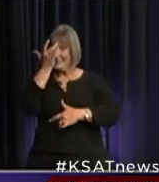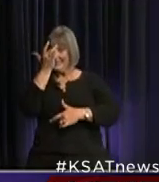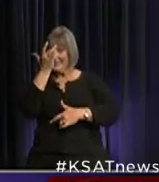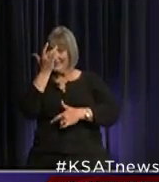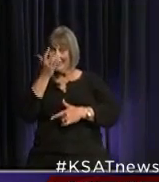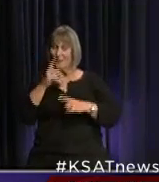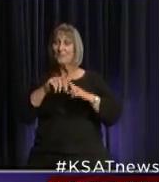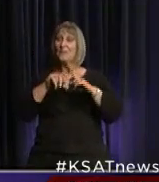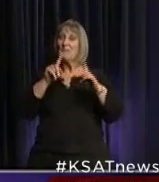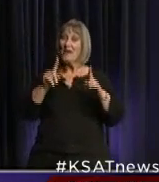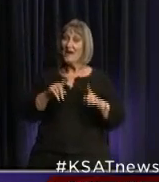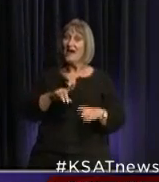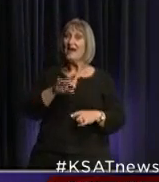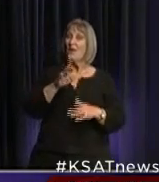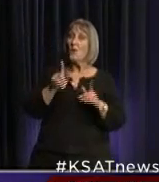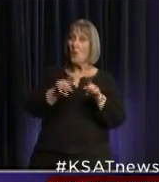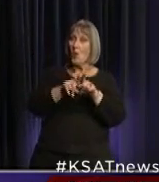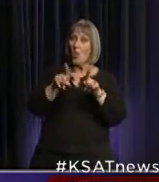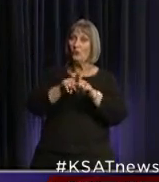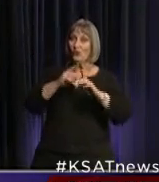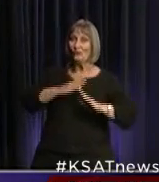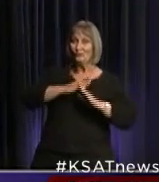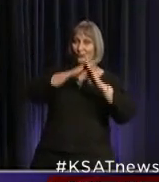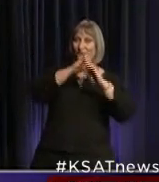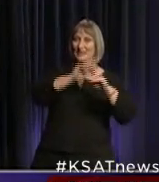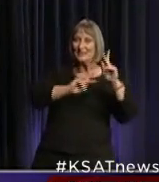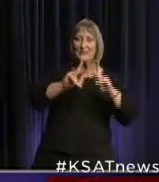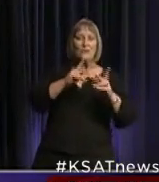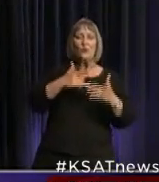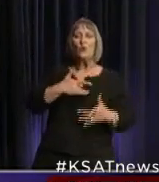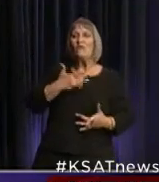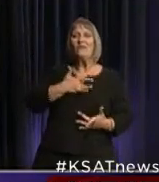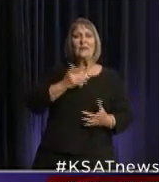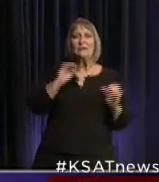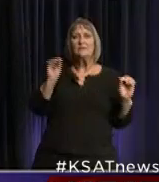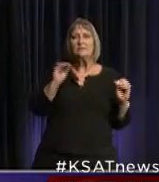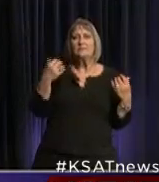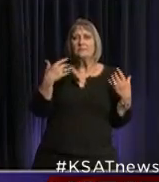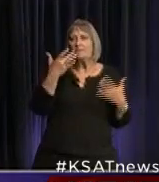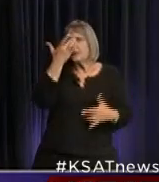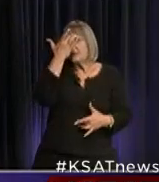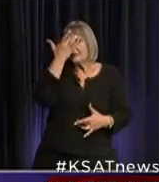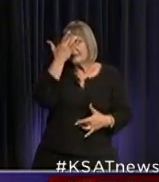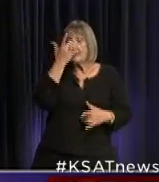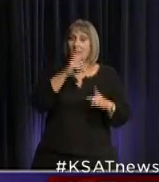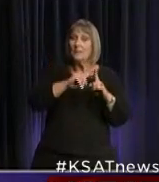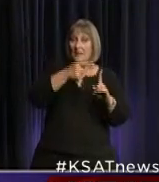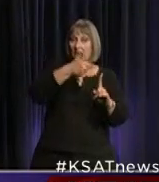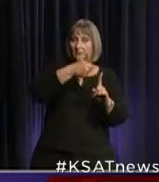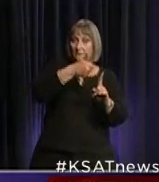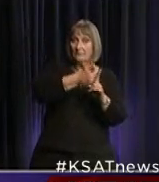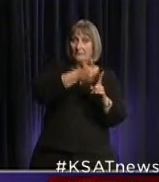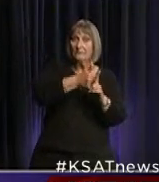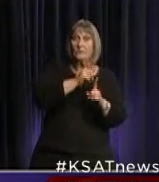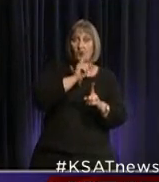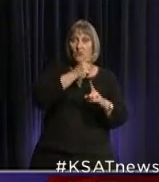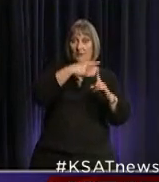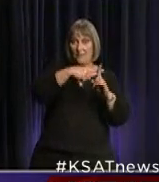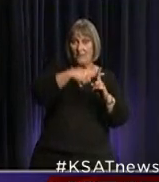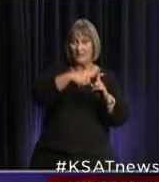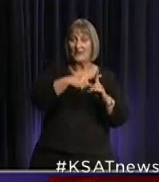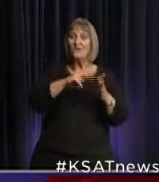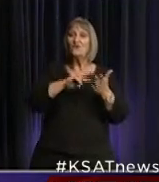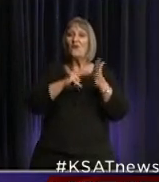preventing asymptomatic disease, which means that these vaccines are drastically reducing the possibility that people will go